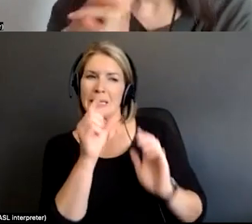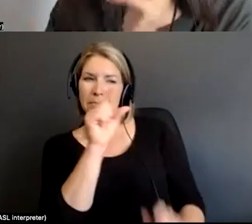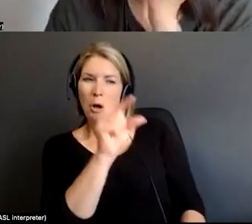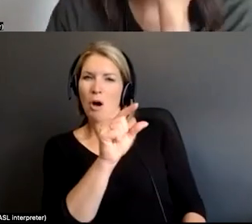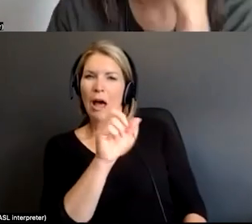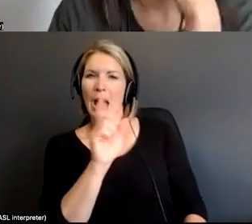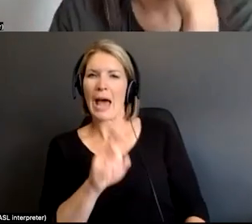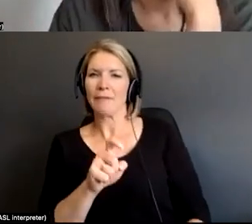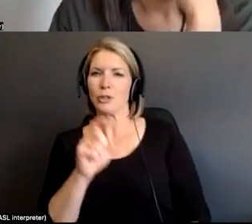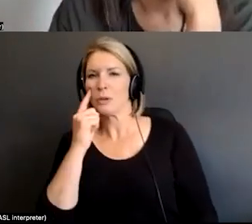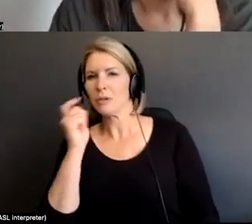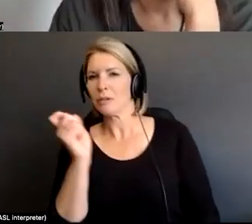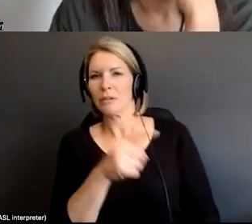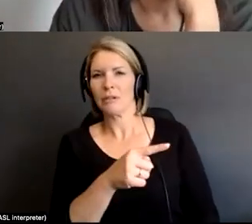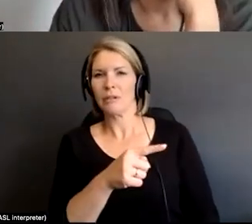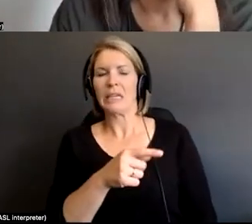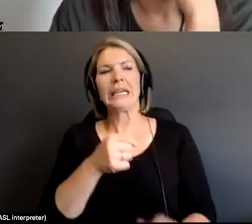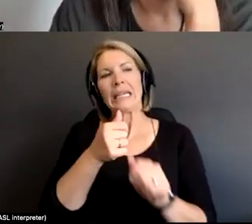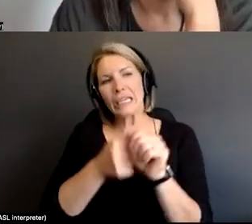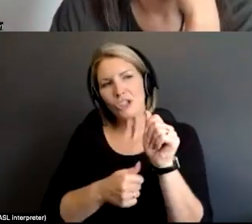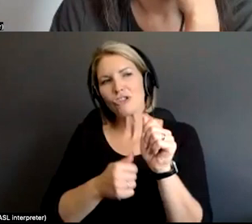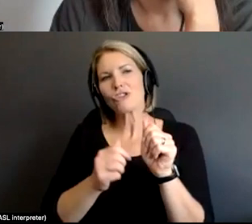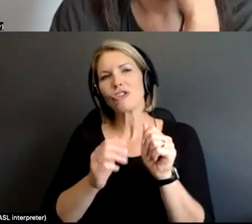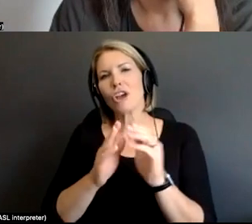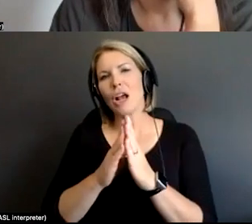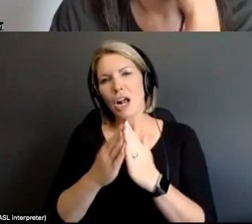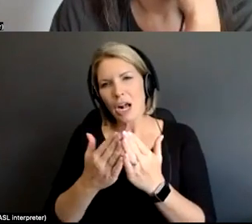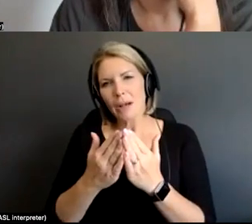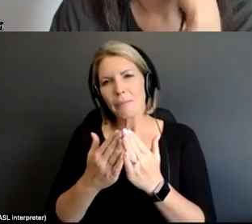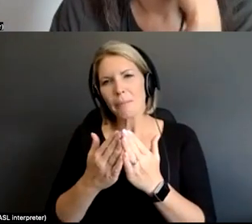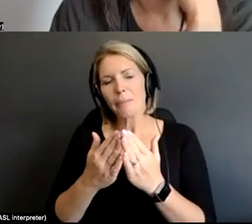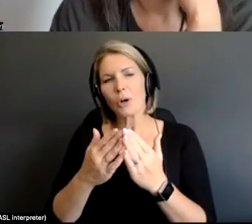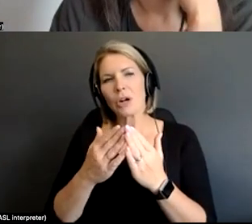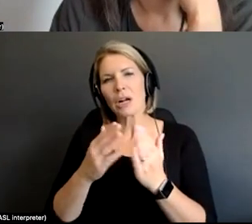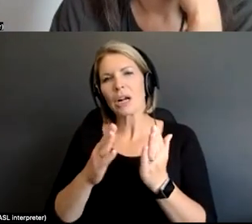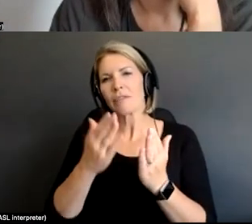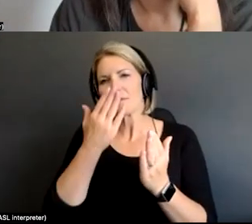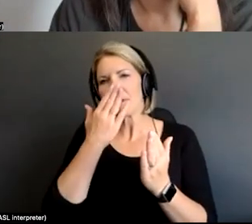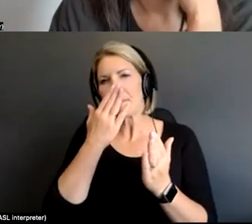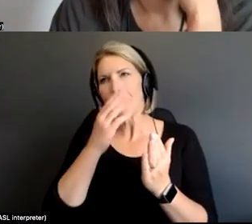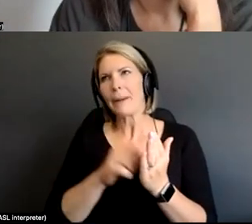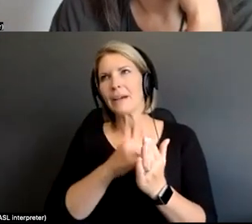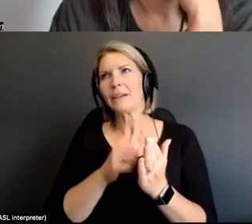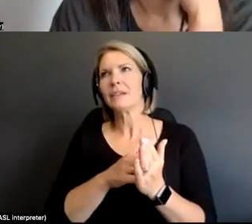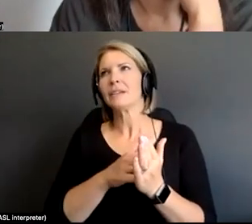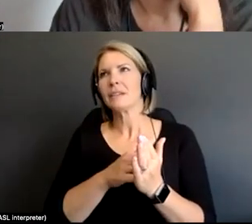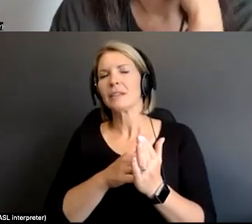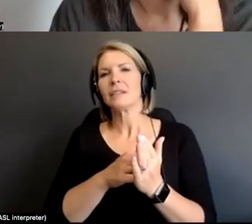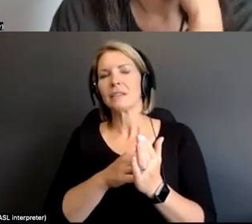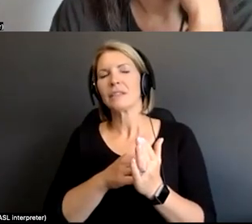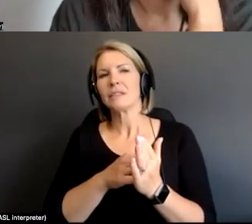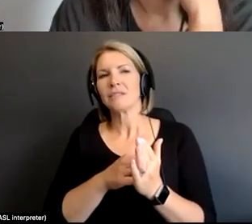how each of these is also like, it's turning the, and it's to Natalie's point that if you've got a great title to work